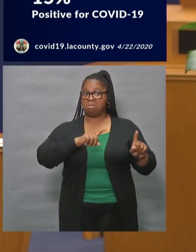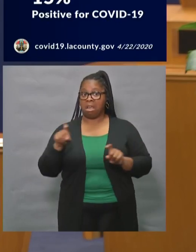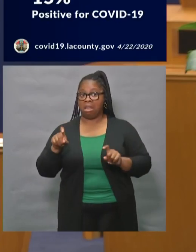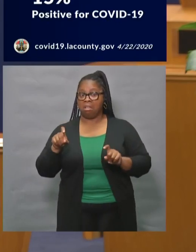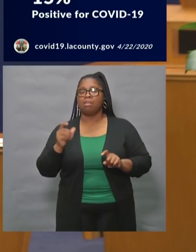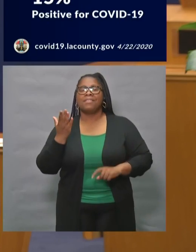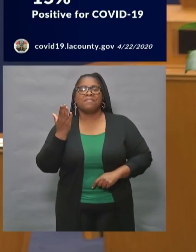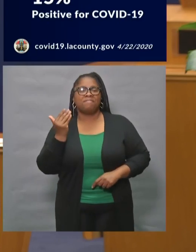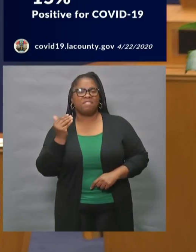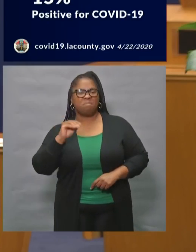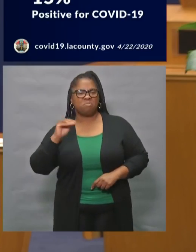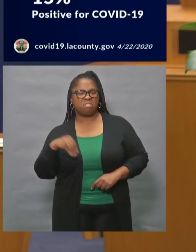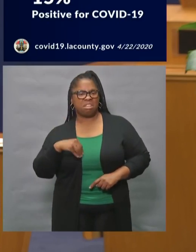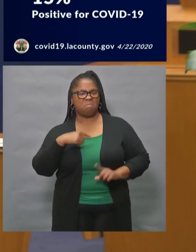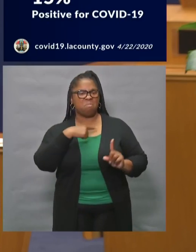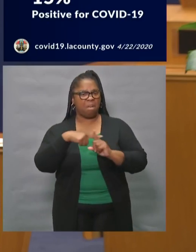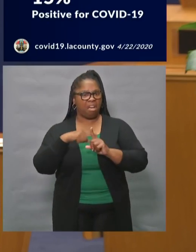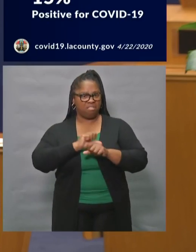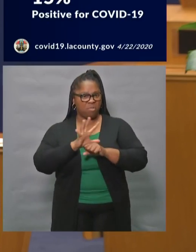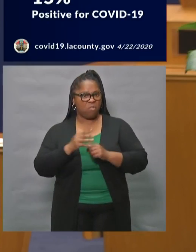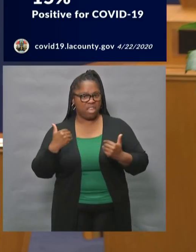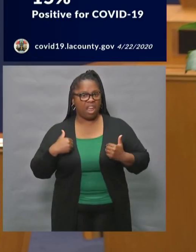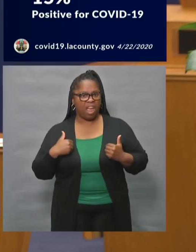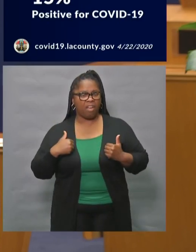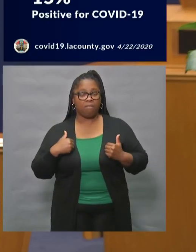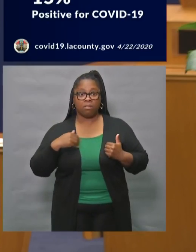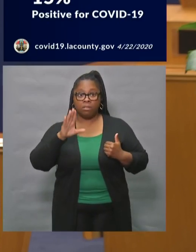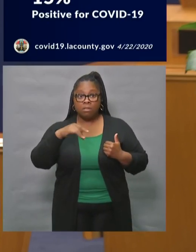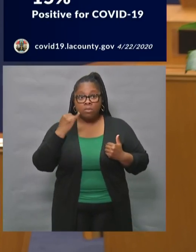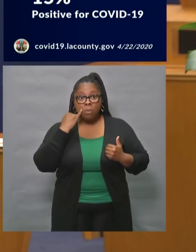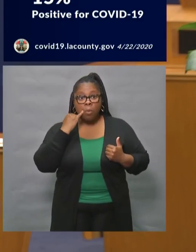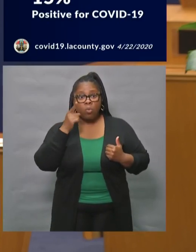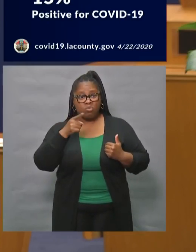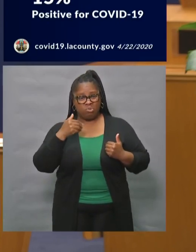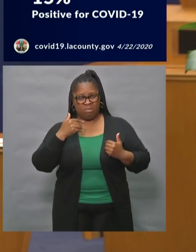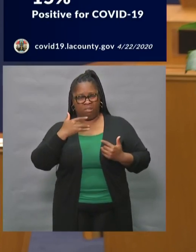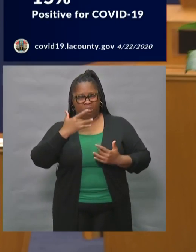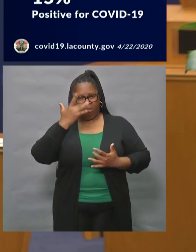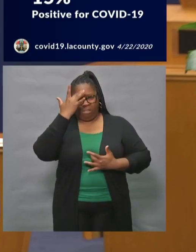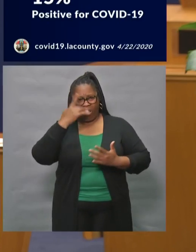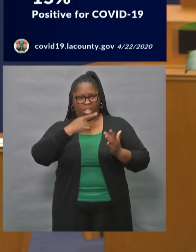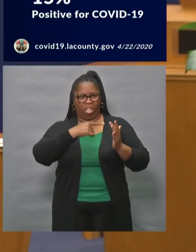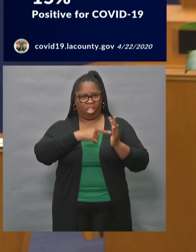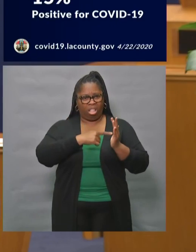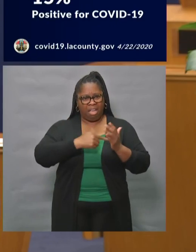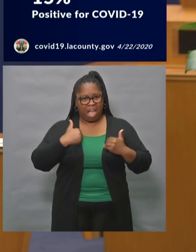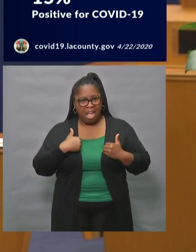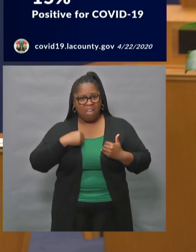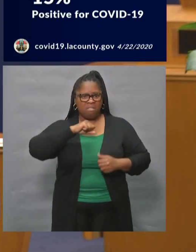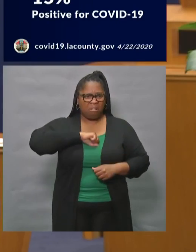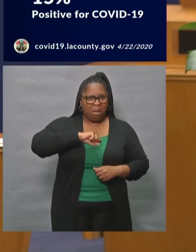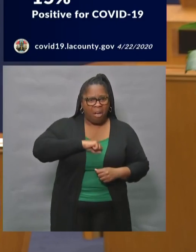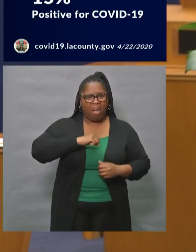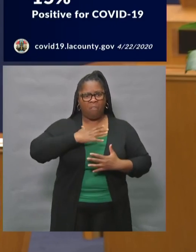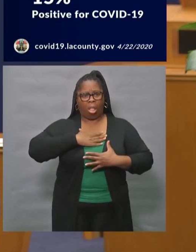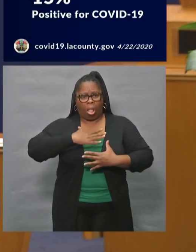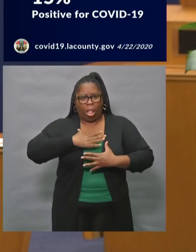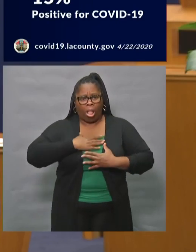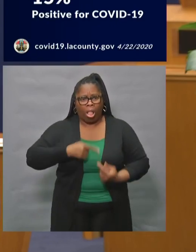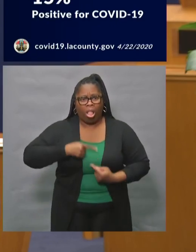positive. And I do want to encourage people to get tested if they have symptoms. The test is fairly easy. It only